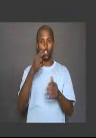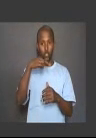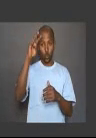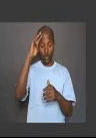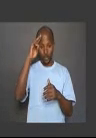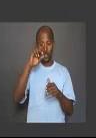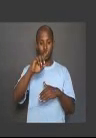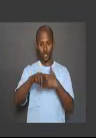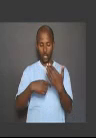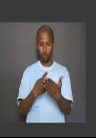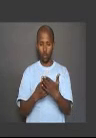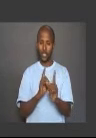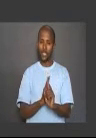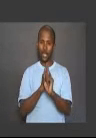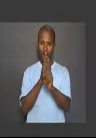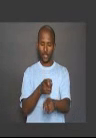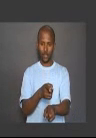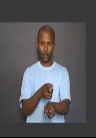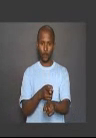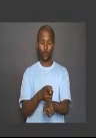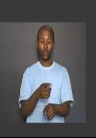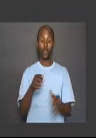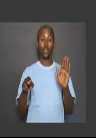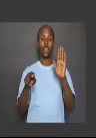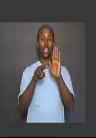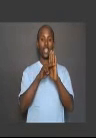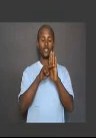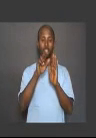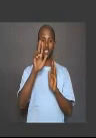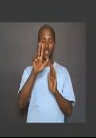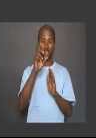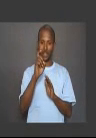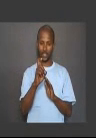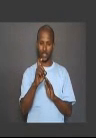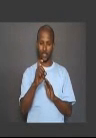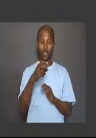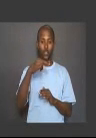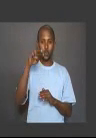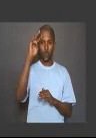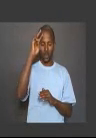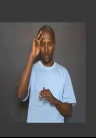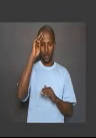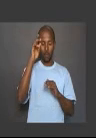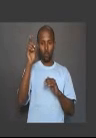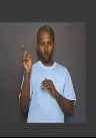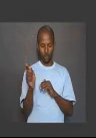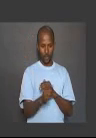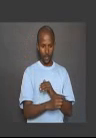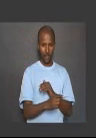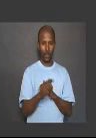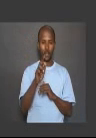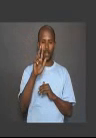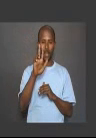Therefore, the answer is negative 3x squared